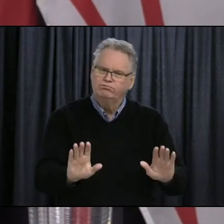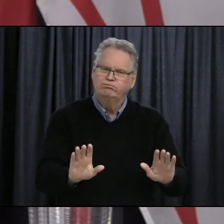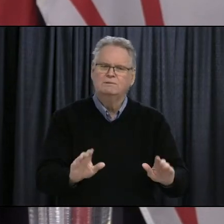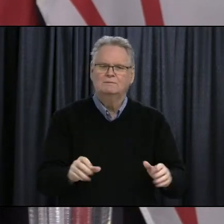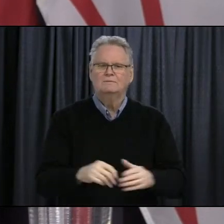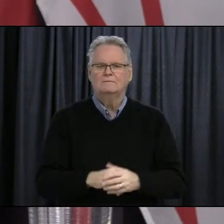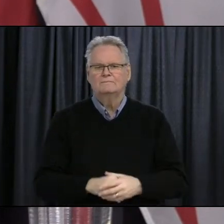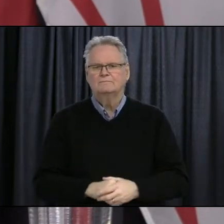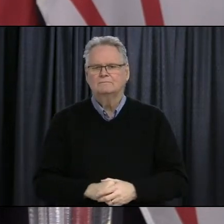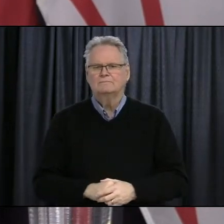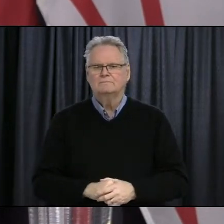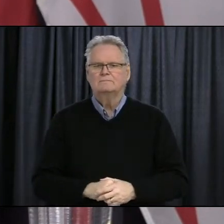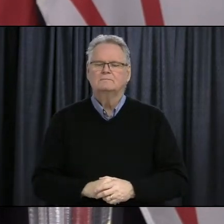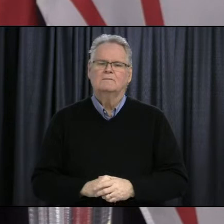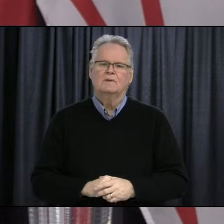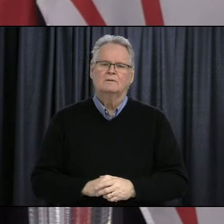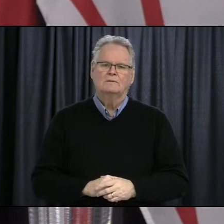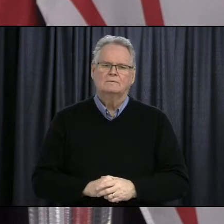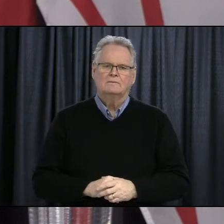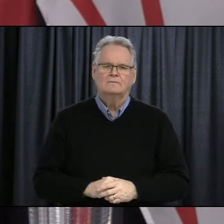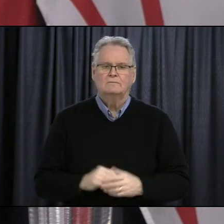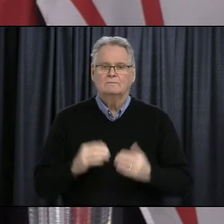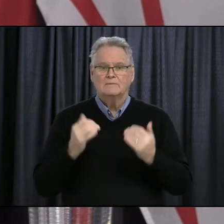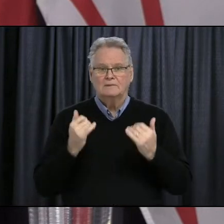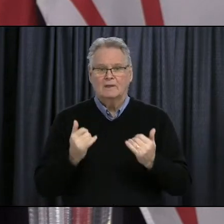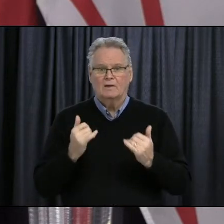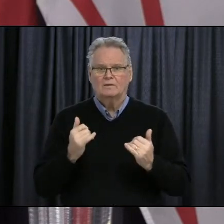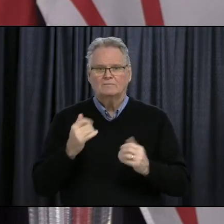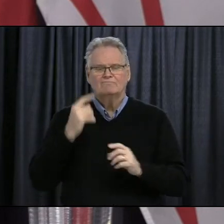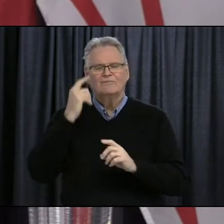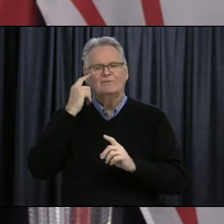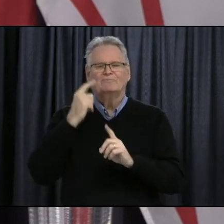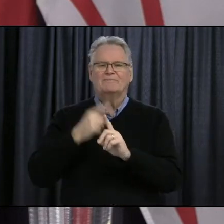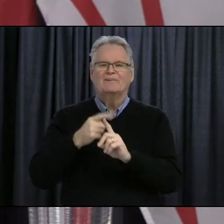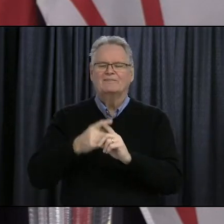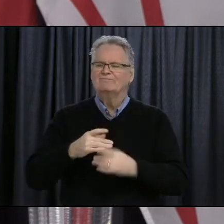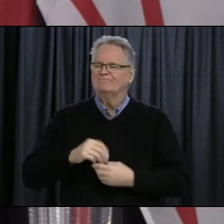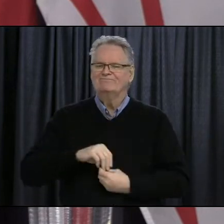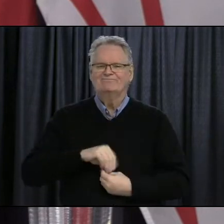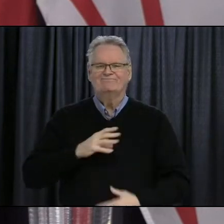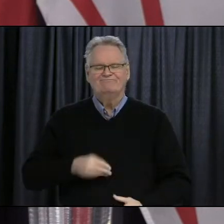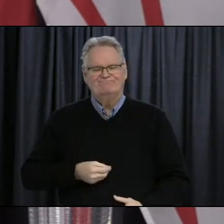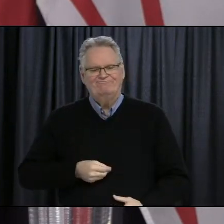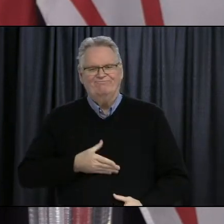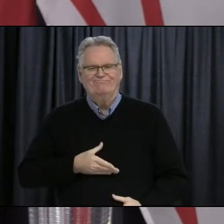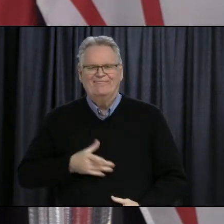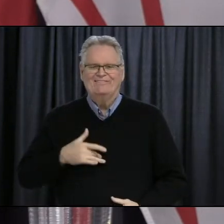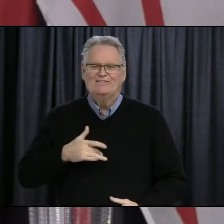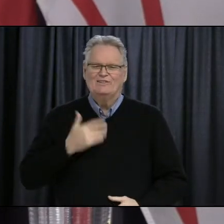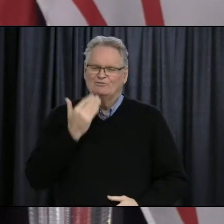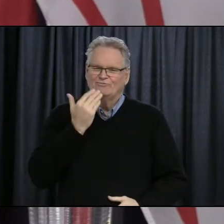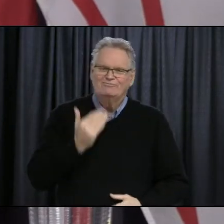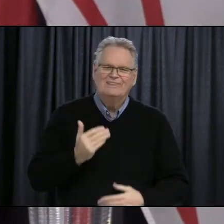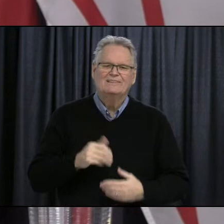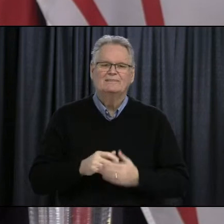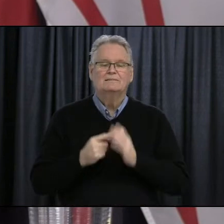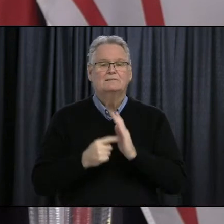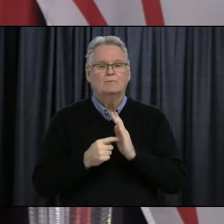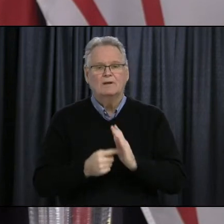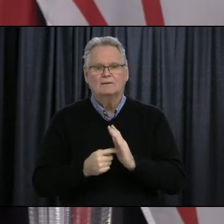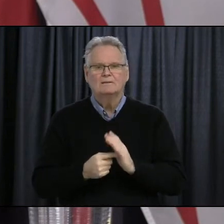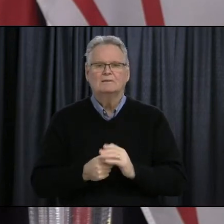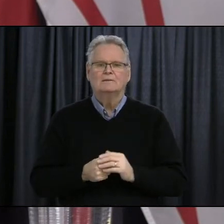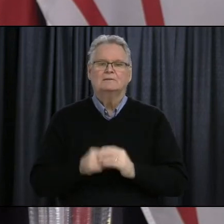some truly bright moments in Newfoundland and Labrador. For example, I've heard several stories of amazing teachers who've been